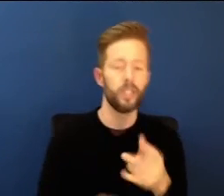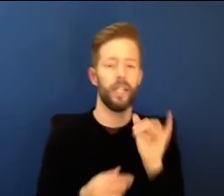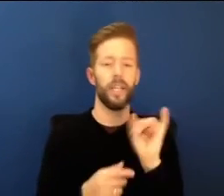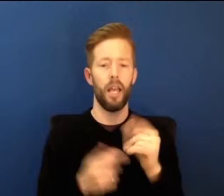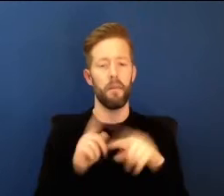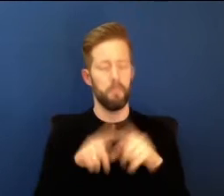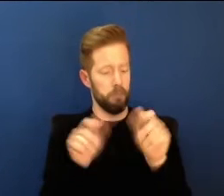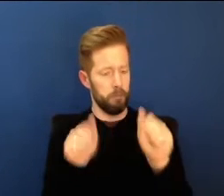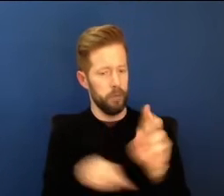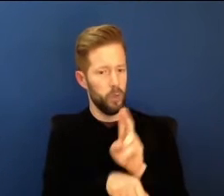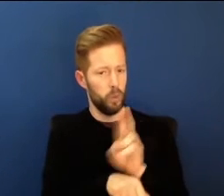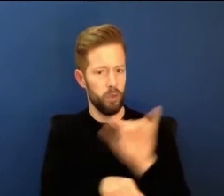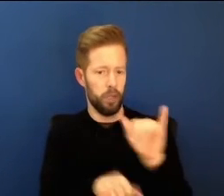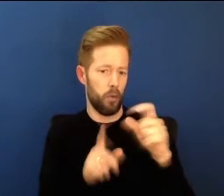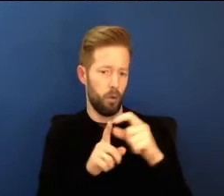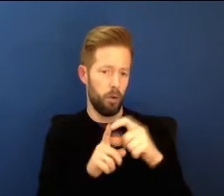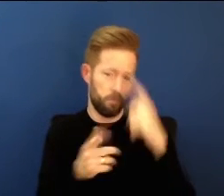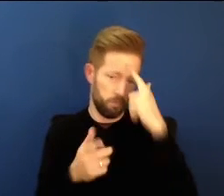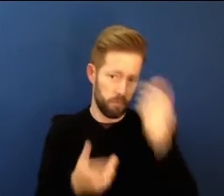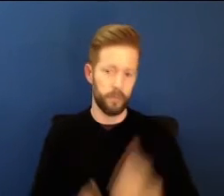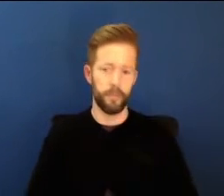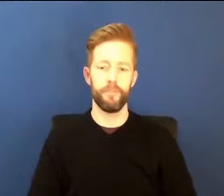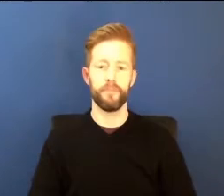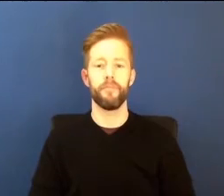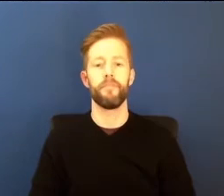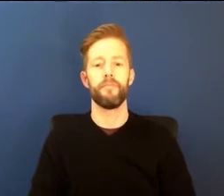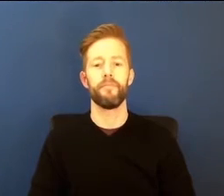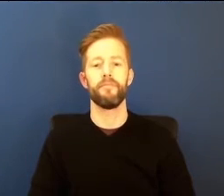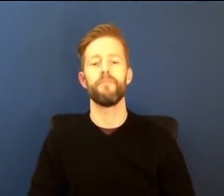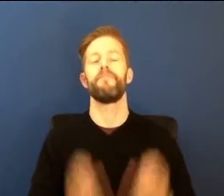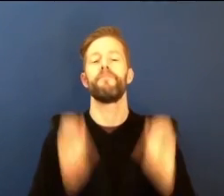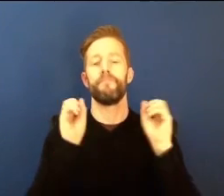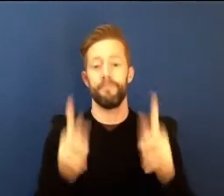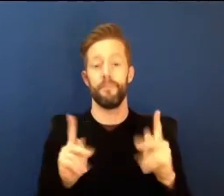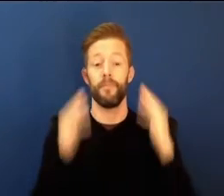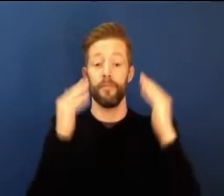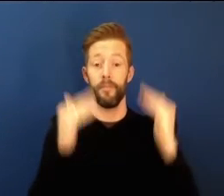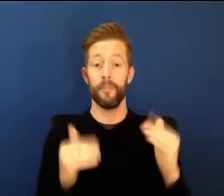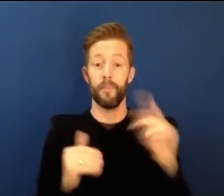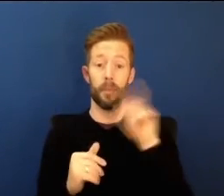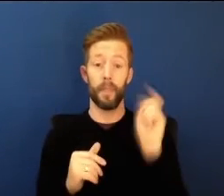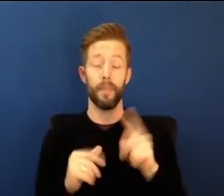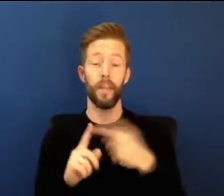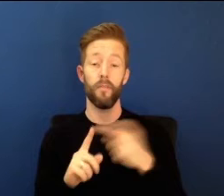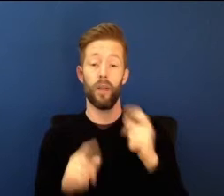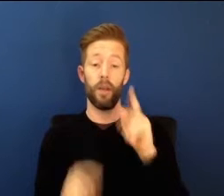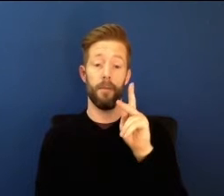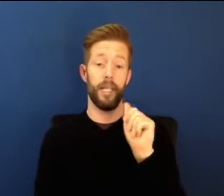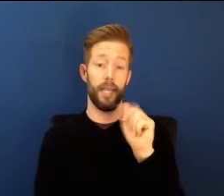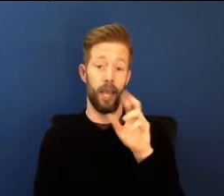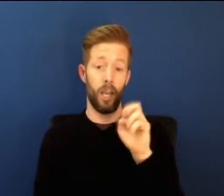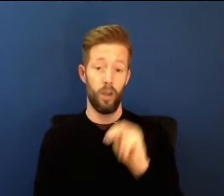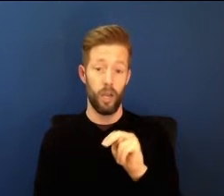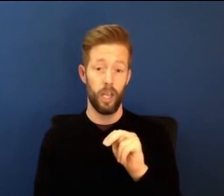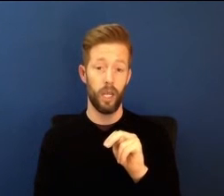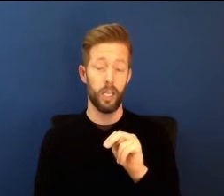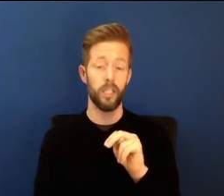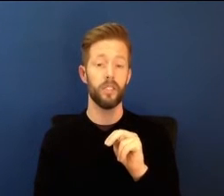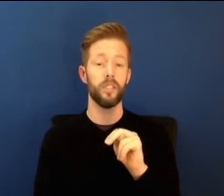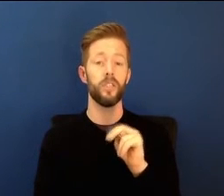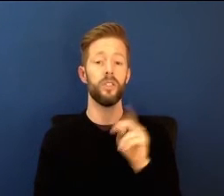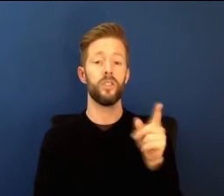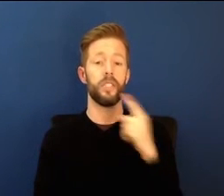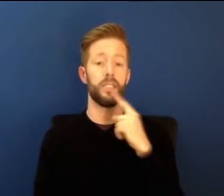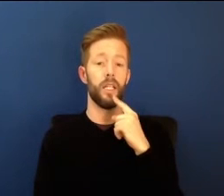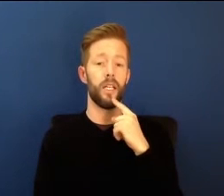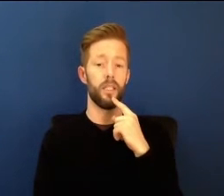you could use the words in that way. Mm-hmm. All right. And then my next question is coming from Karen, and